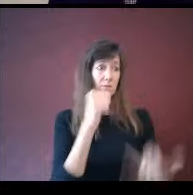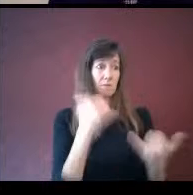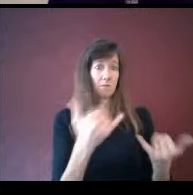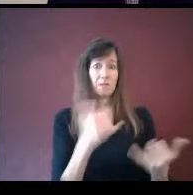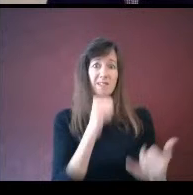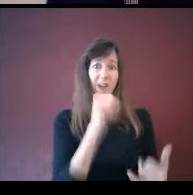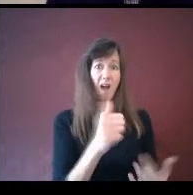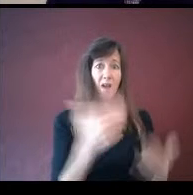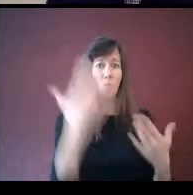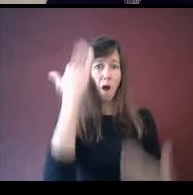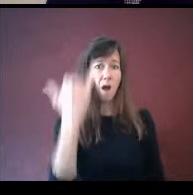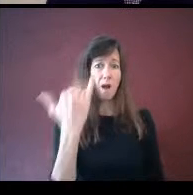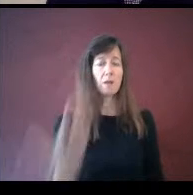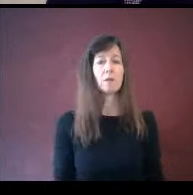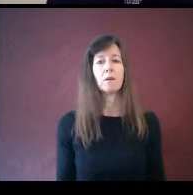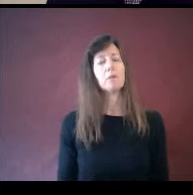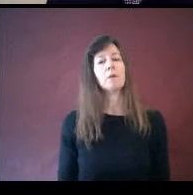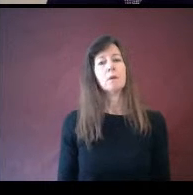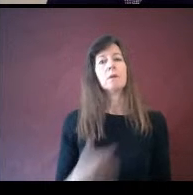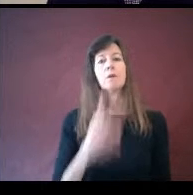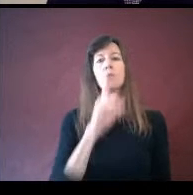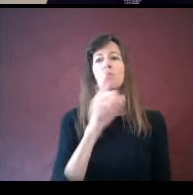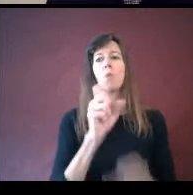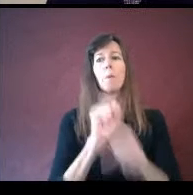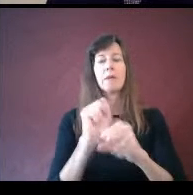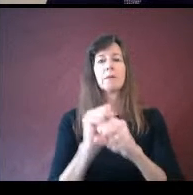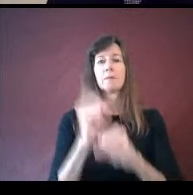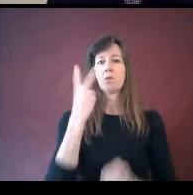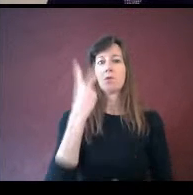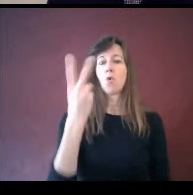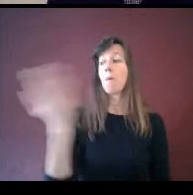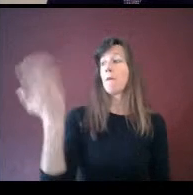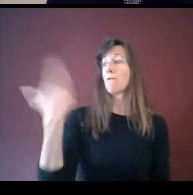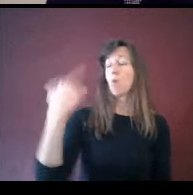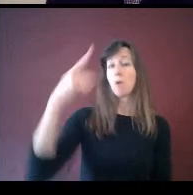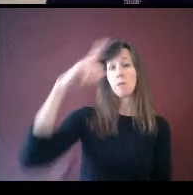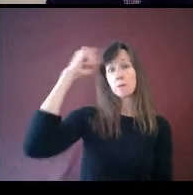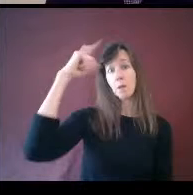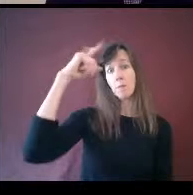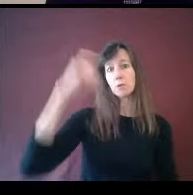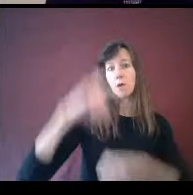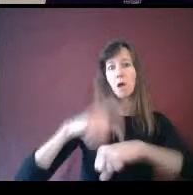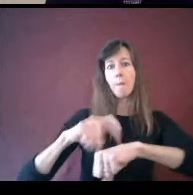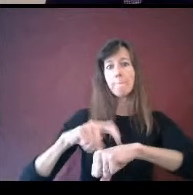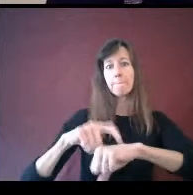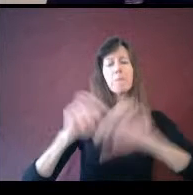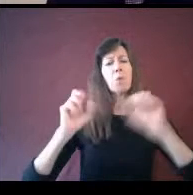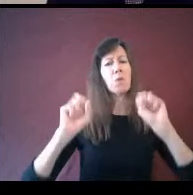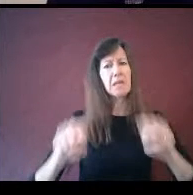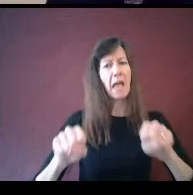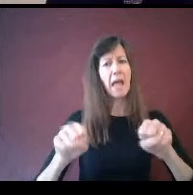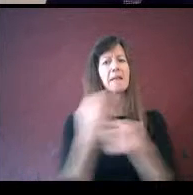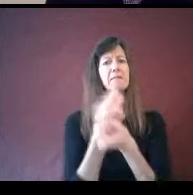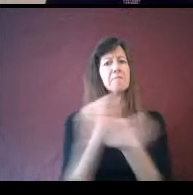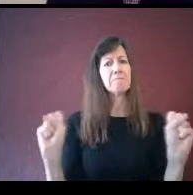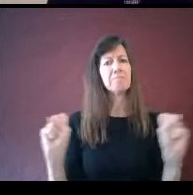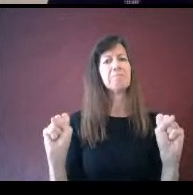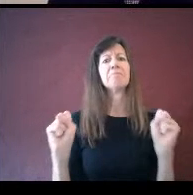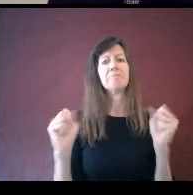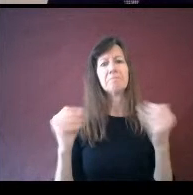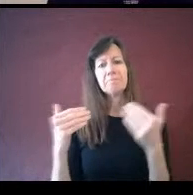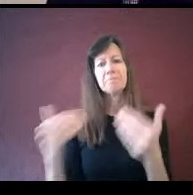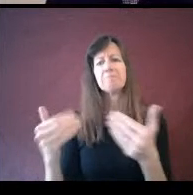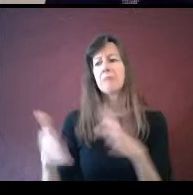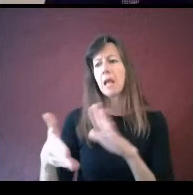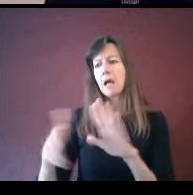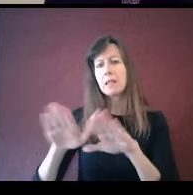this in the summer when we reopened. We can do many things safely, from letting small businesses operate